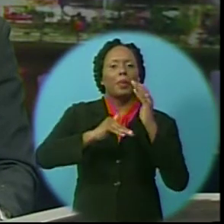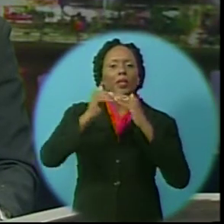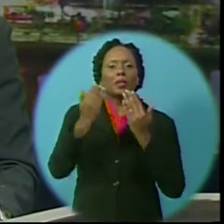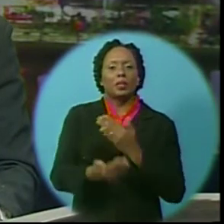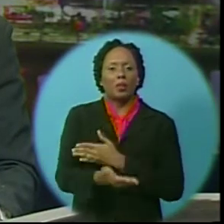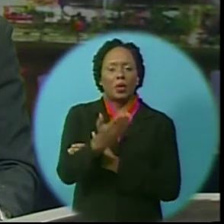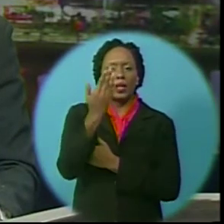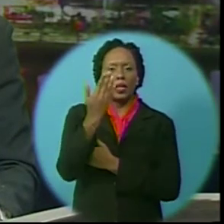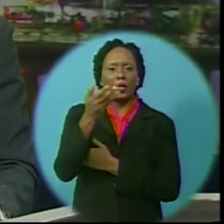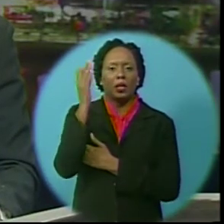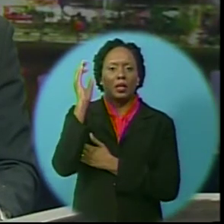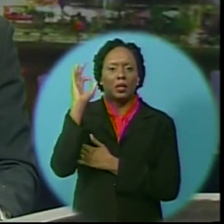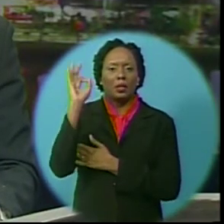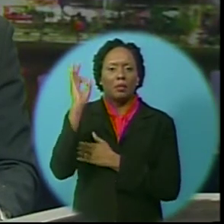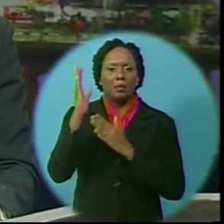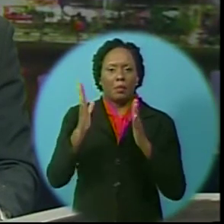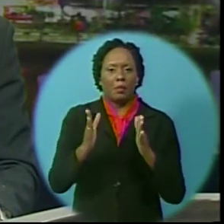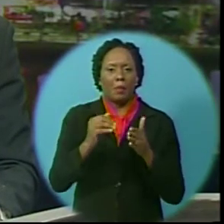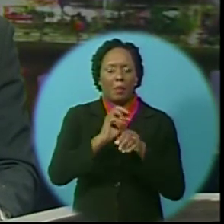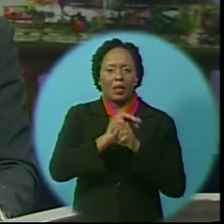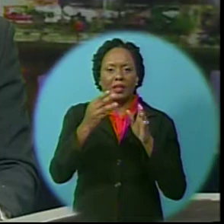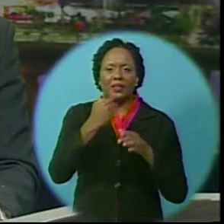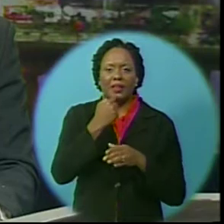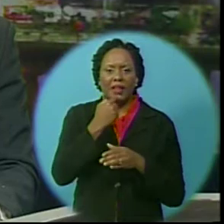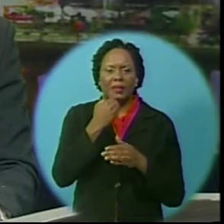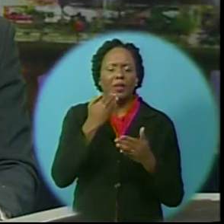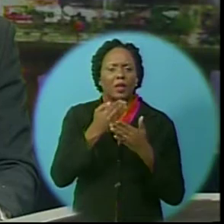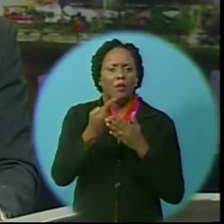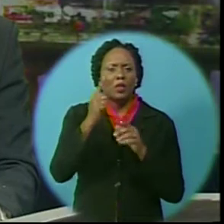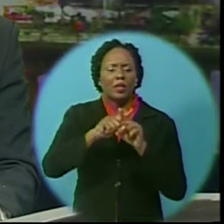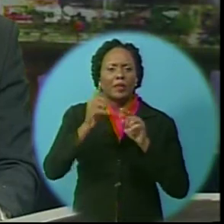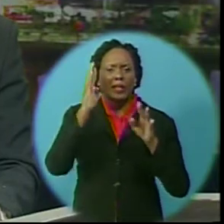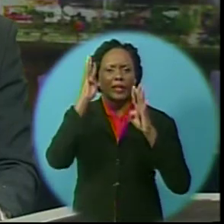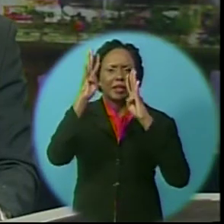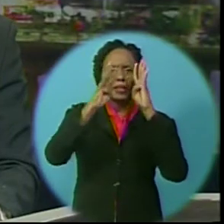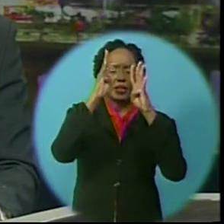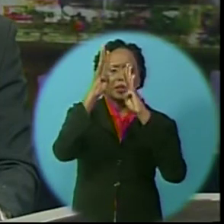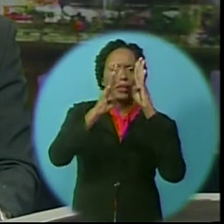Sports Minister said such steps will cater towards other initiatives.